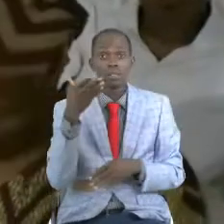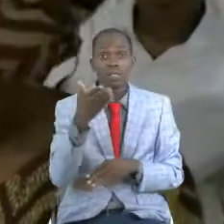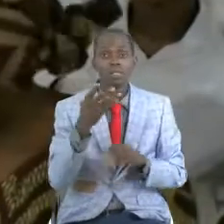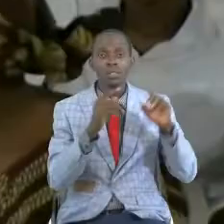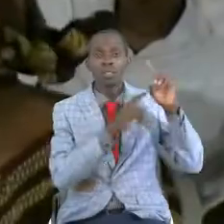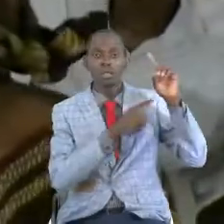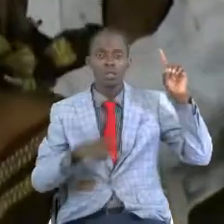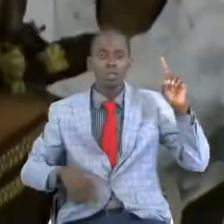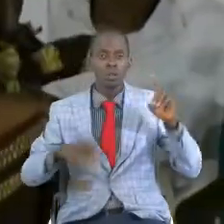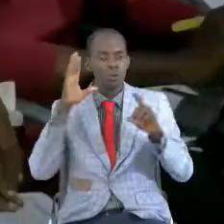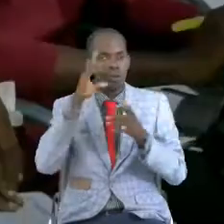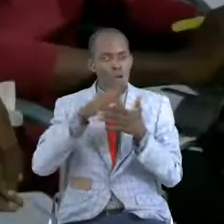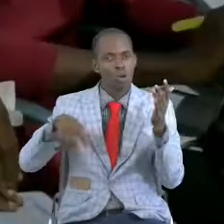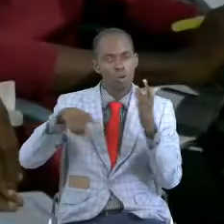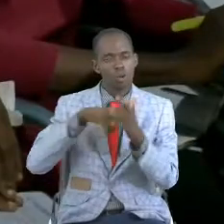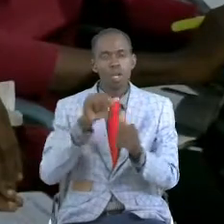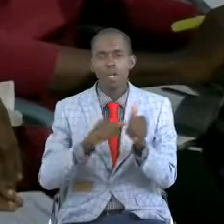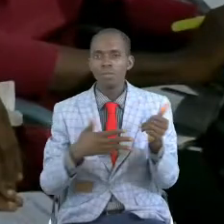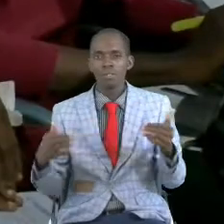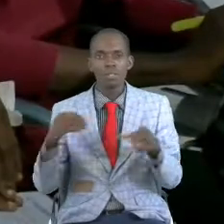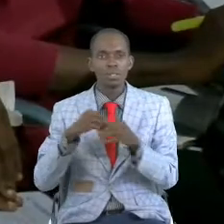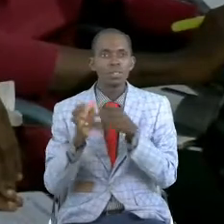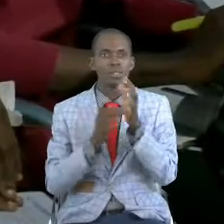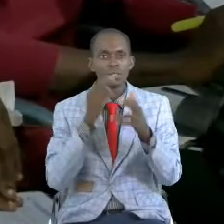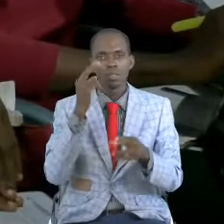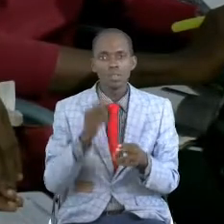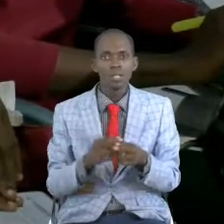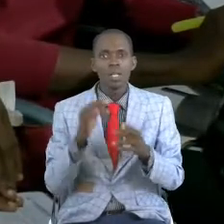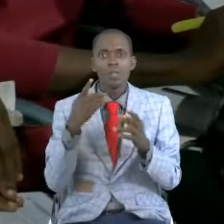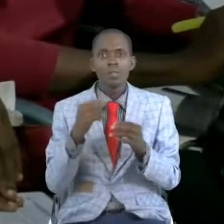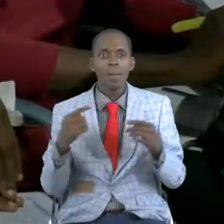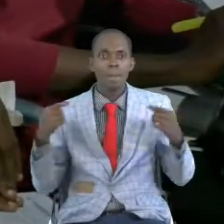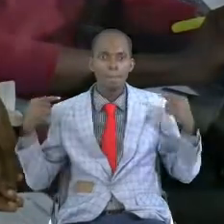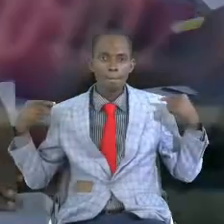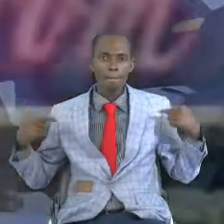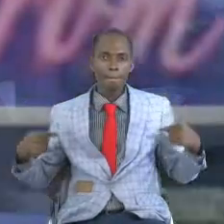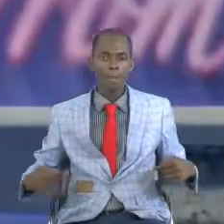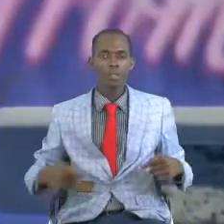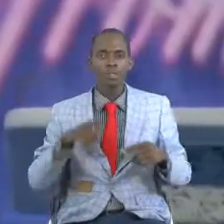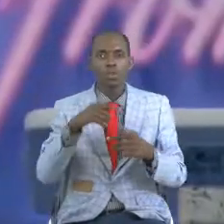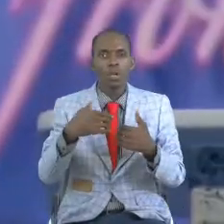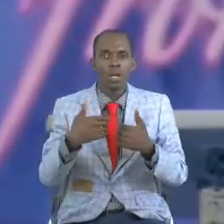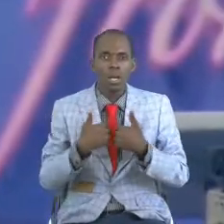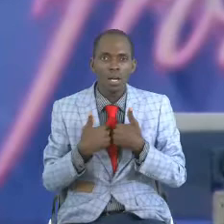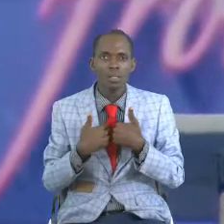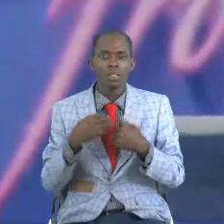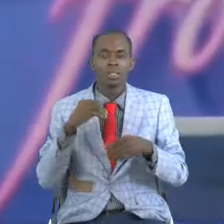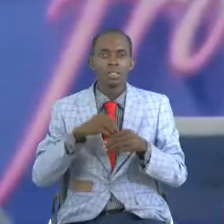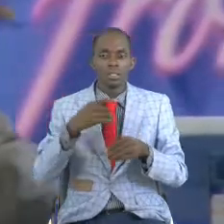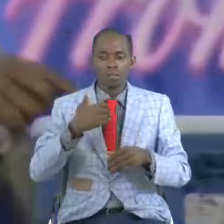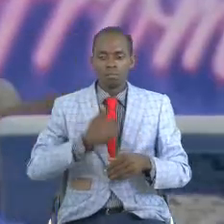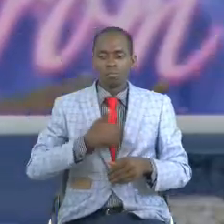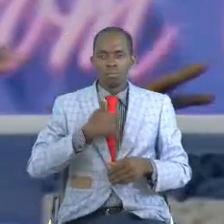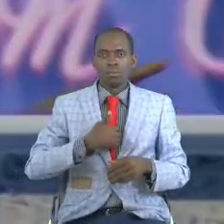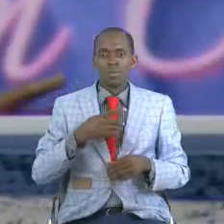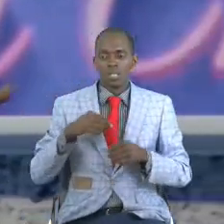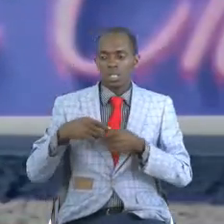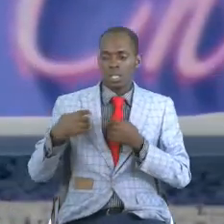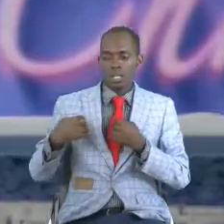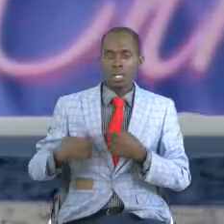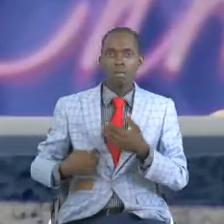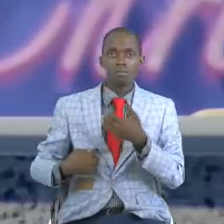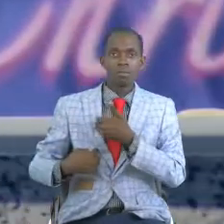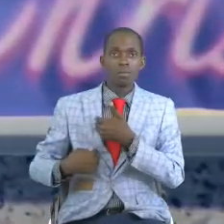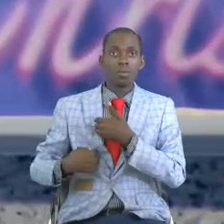will correct everything. The pain you have in the chest, in the heart, God